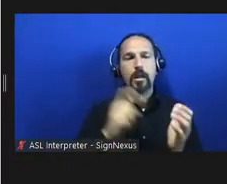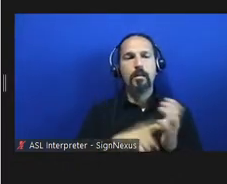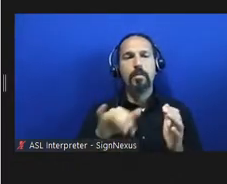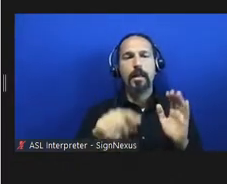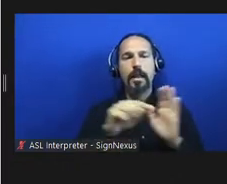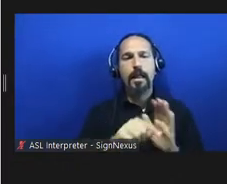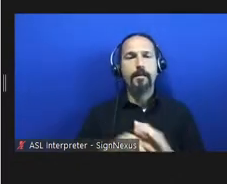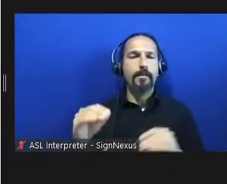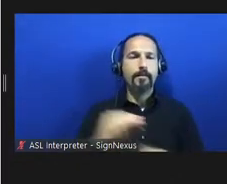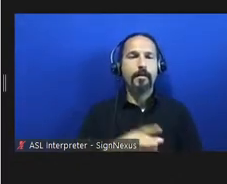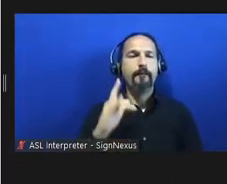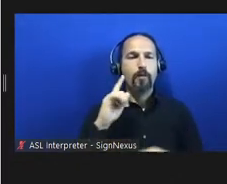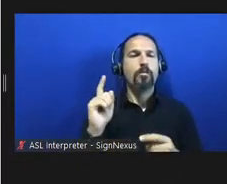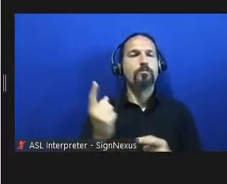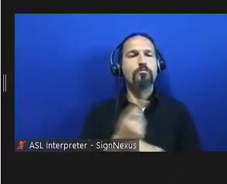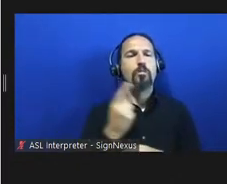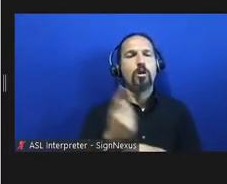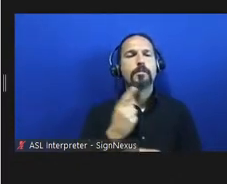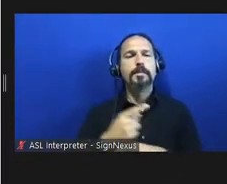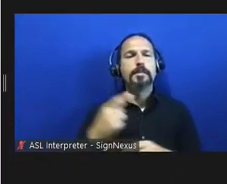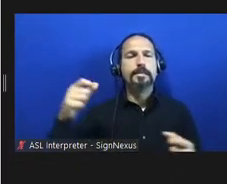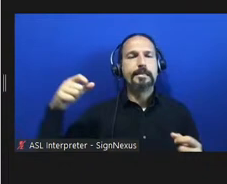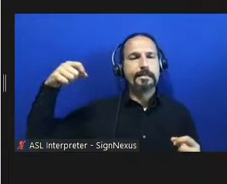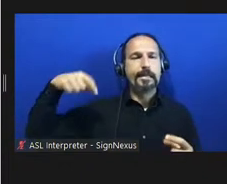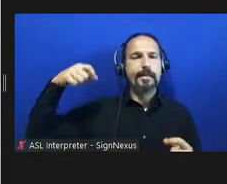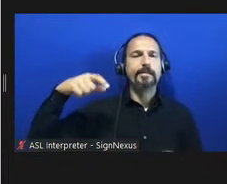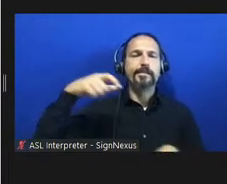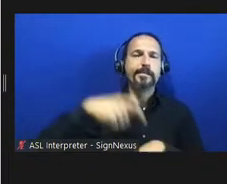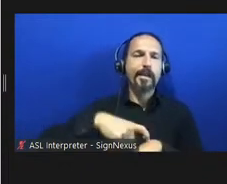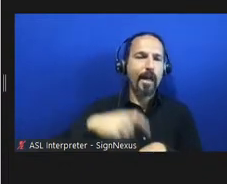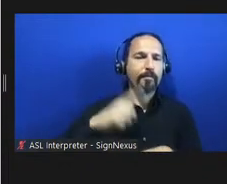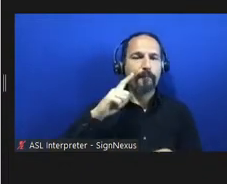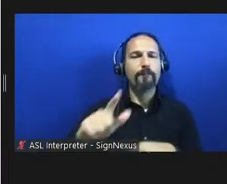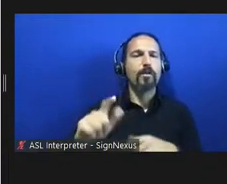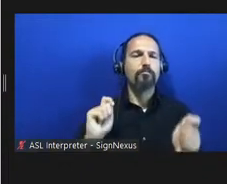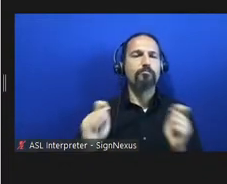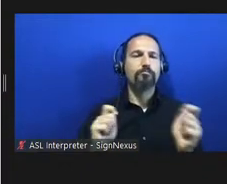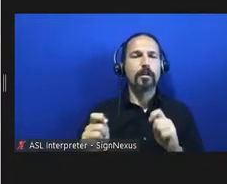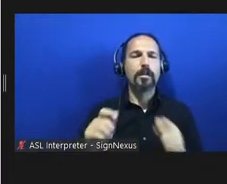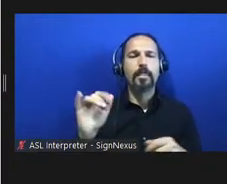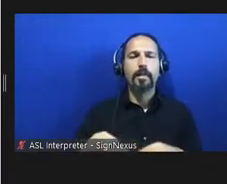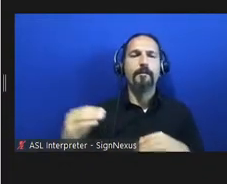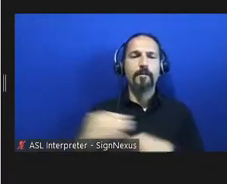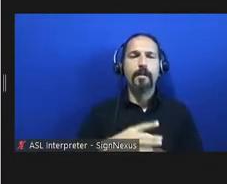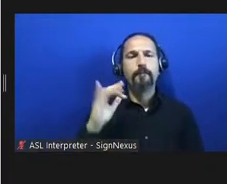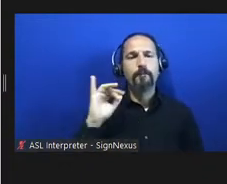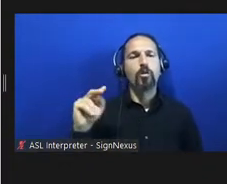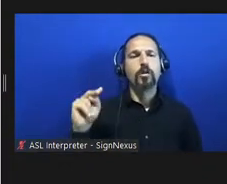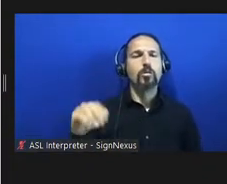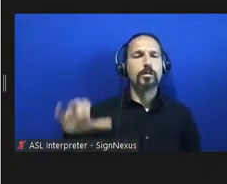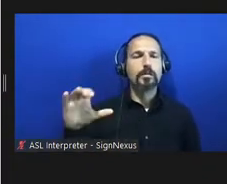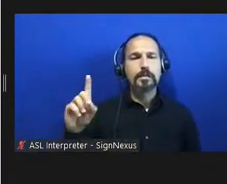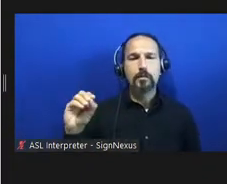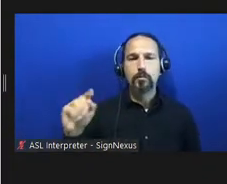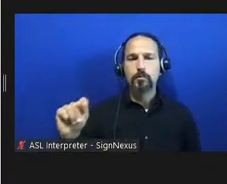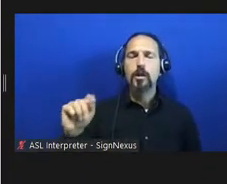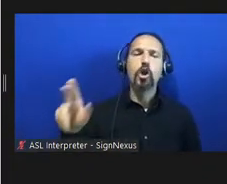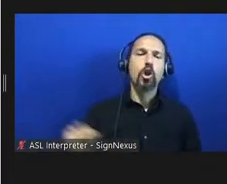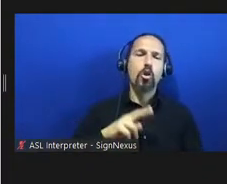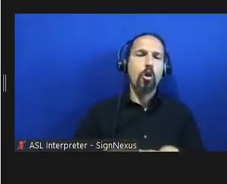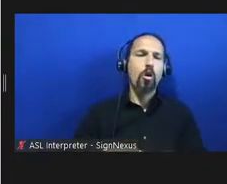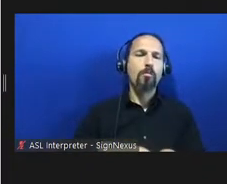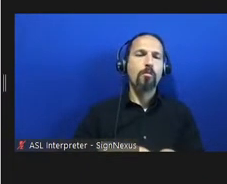and Implement appropriate signal timing adjustments to mitigate the effect for New York City Department of transportation's normal practice